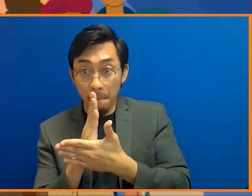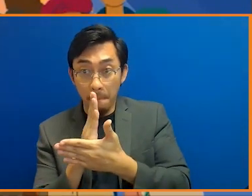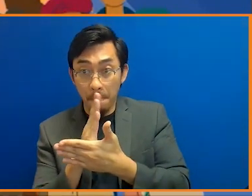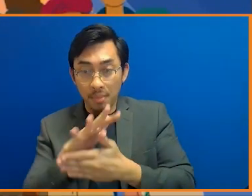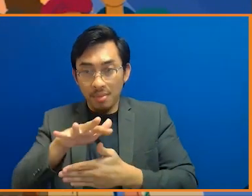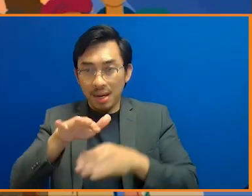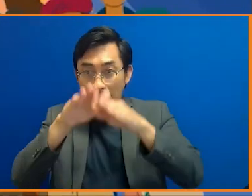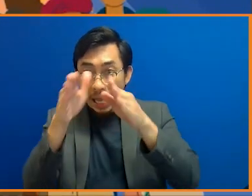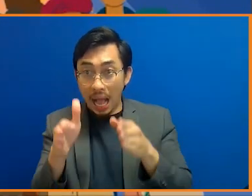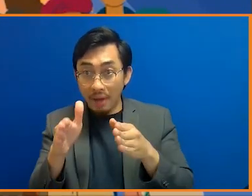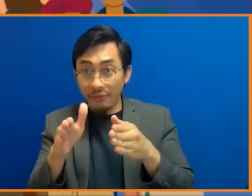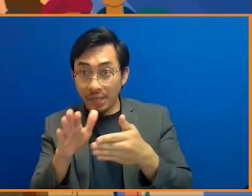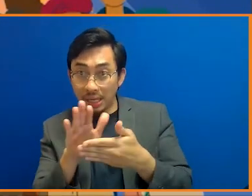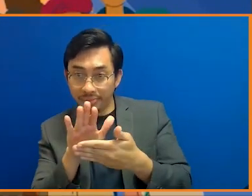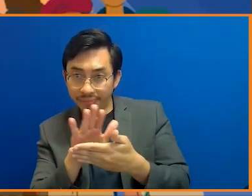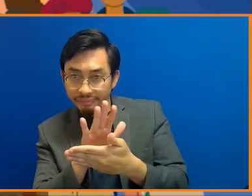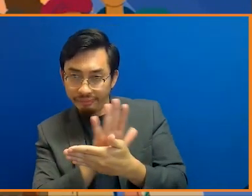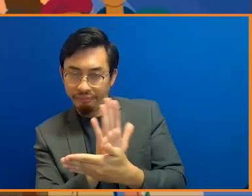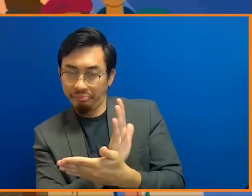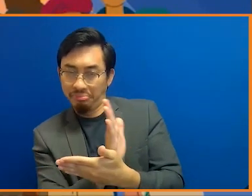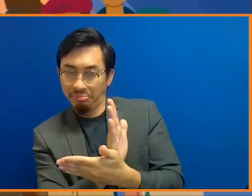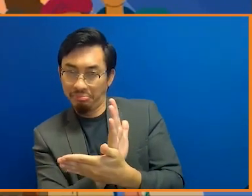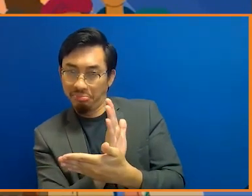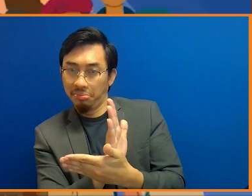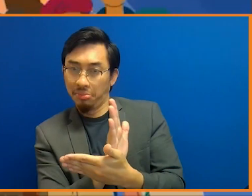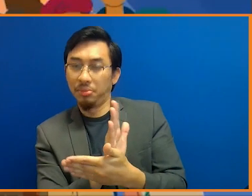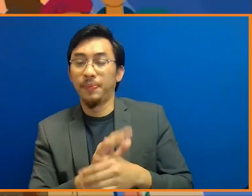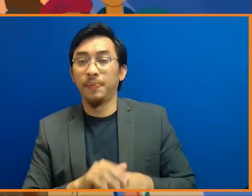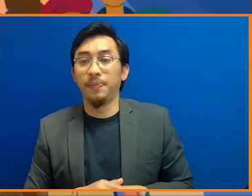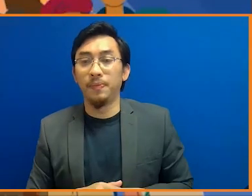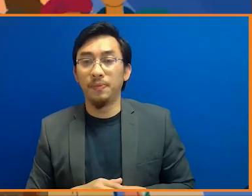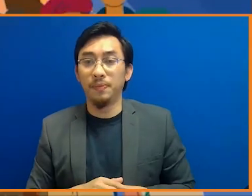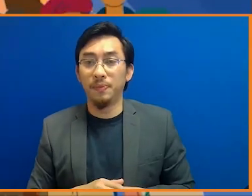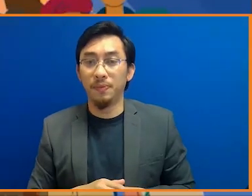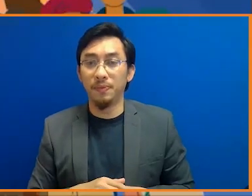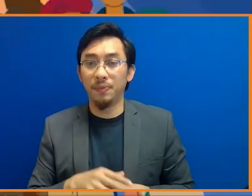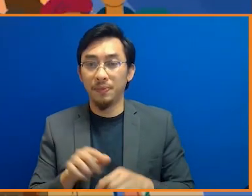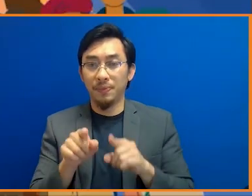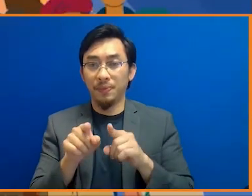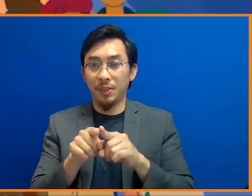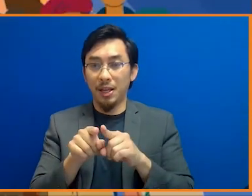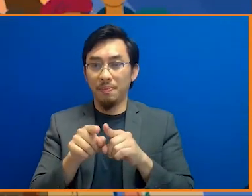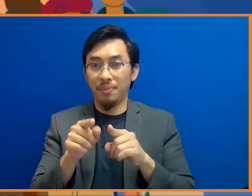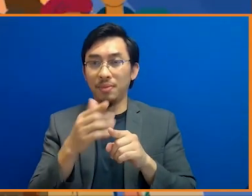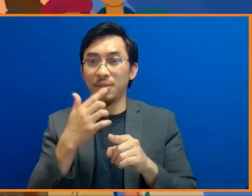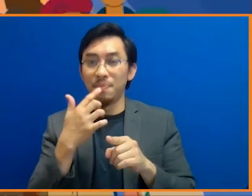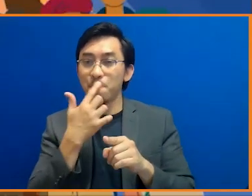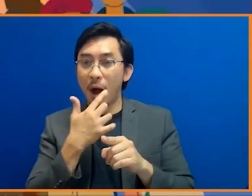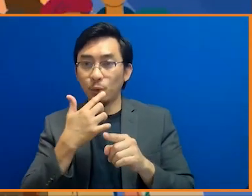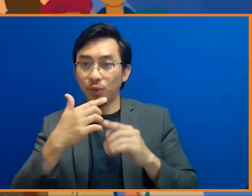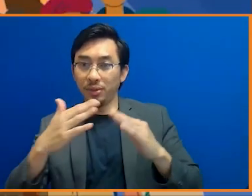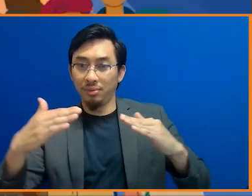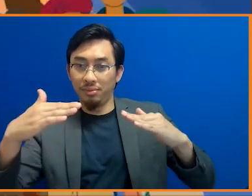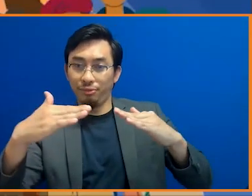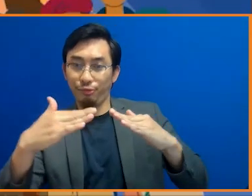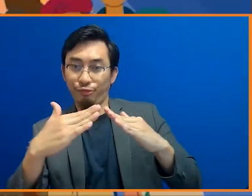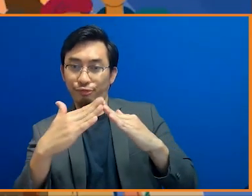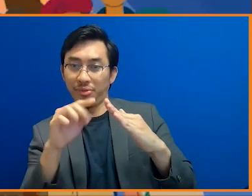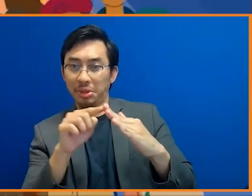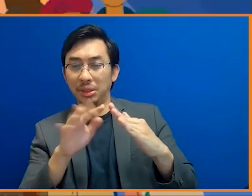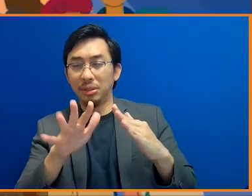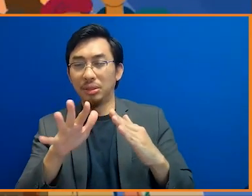of the coastal cave. So that the coastal cave, the mouth, the gate of coastal